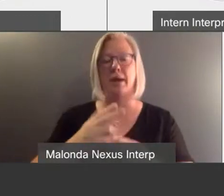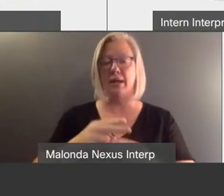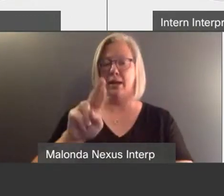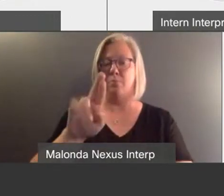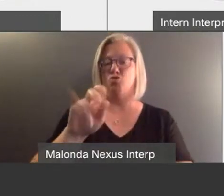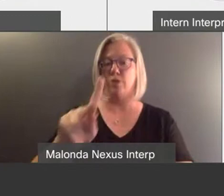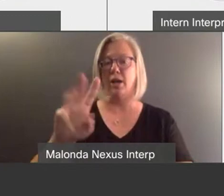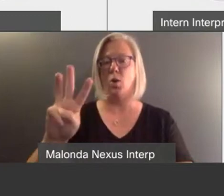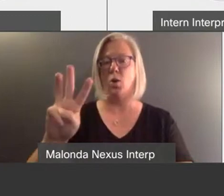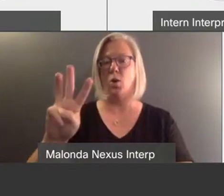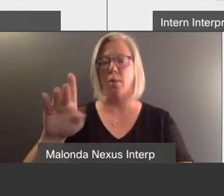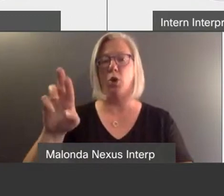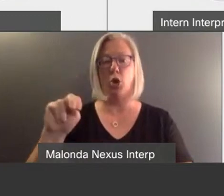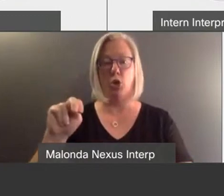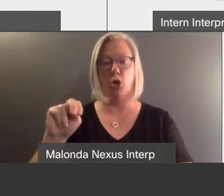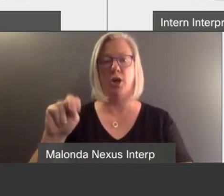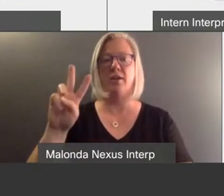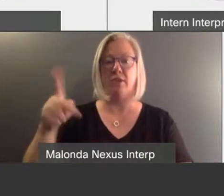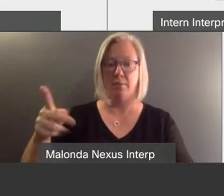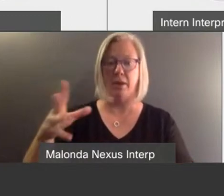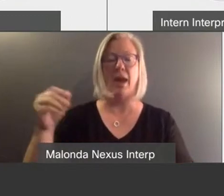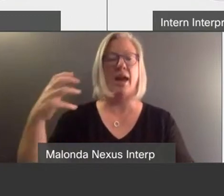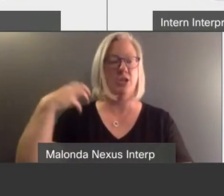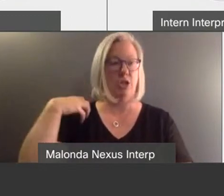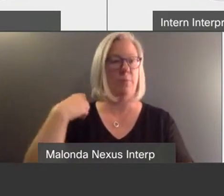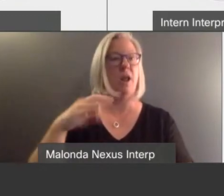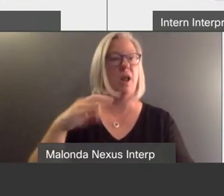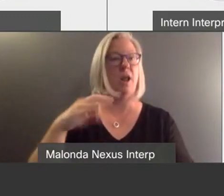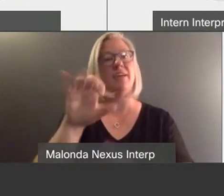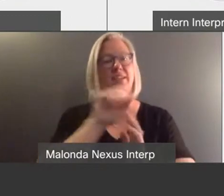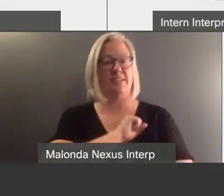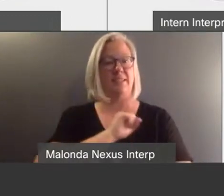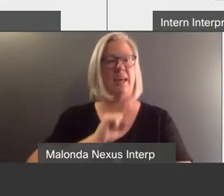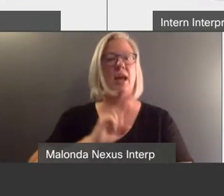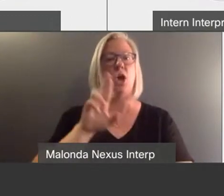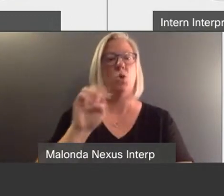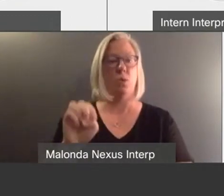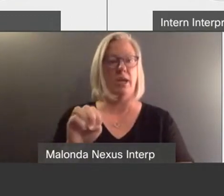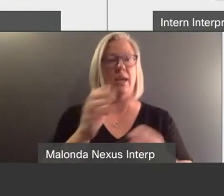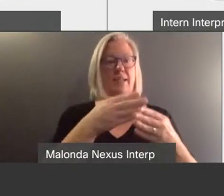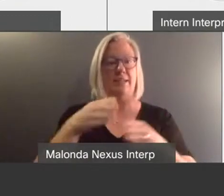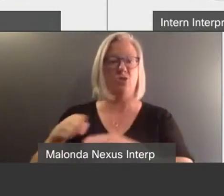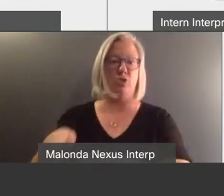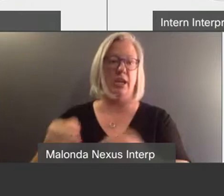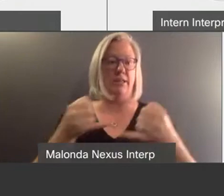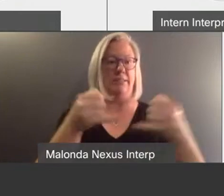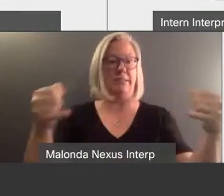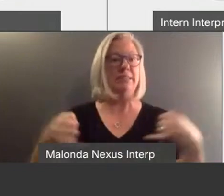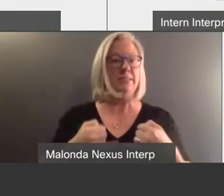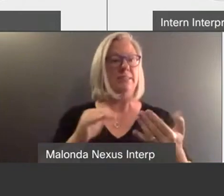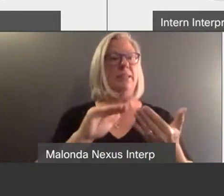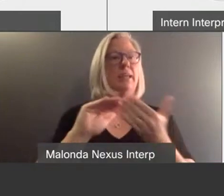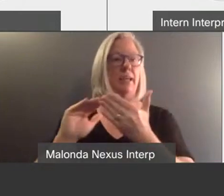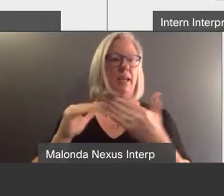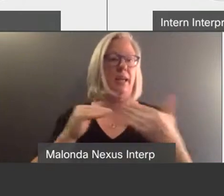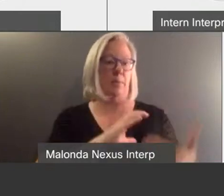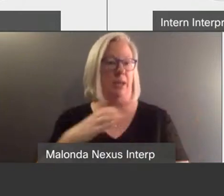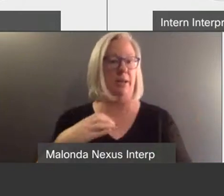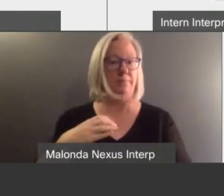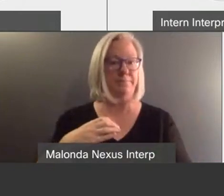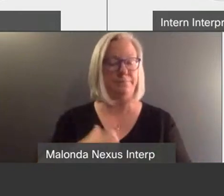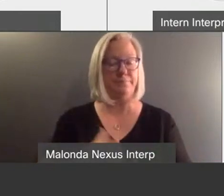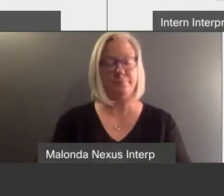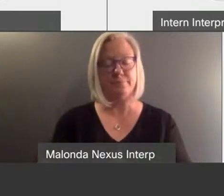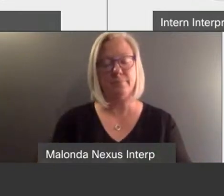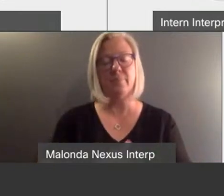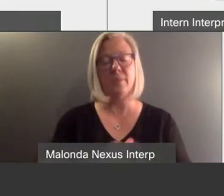Vice President and Chairman of the Senate Redistricting Committee. Also with us today is behind me is Senate